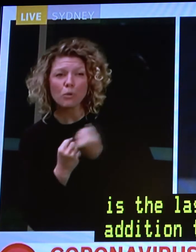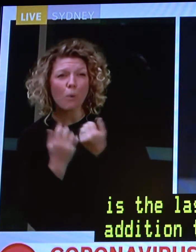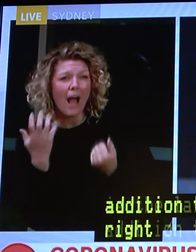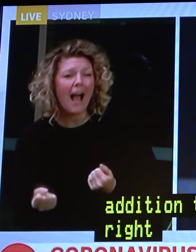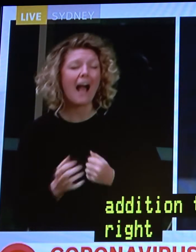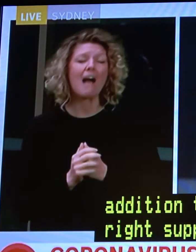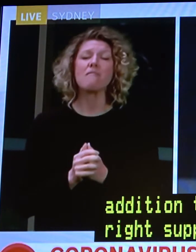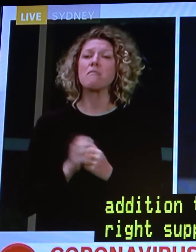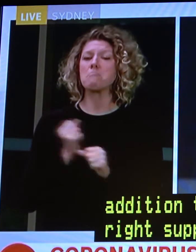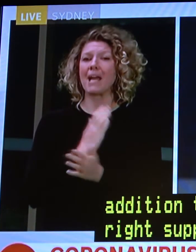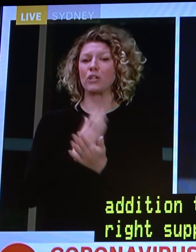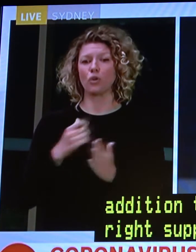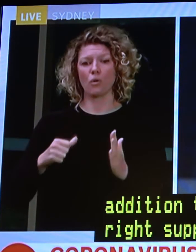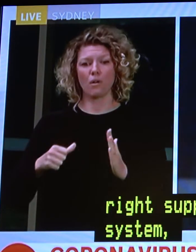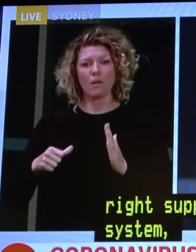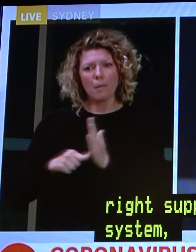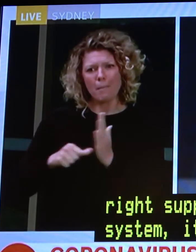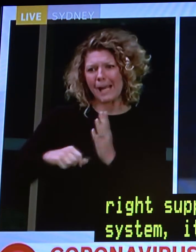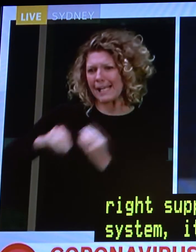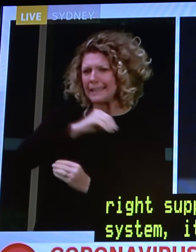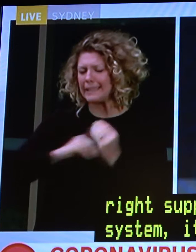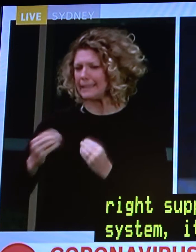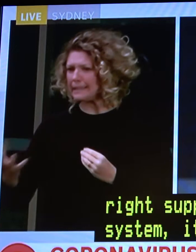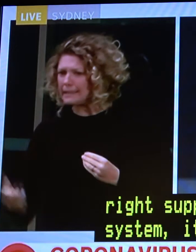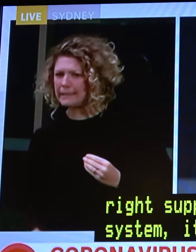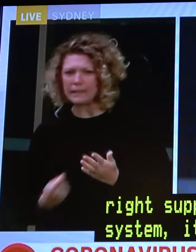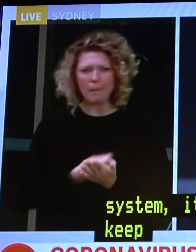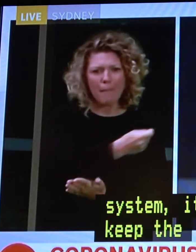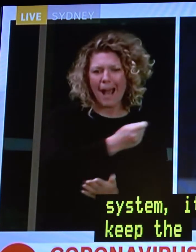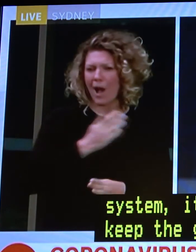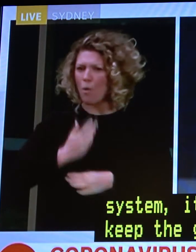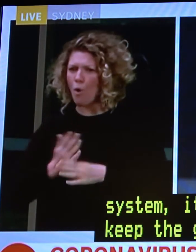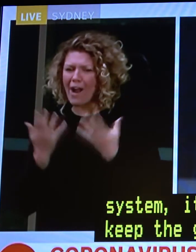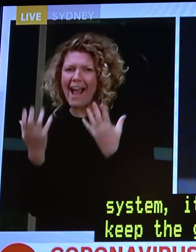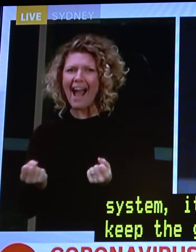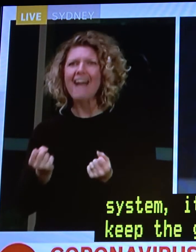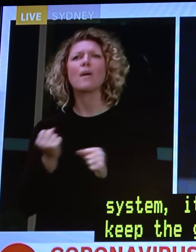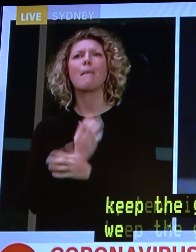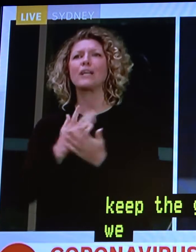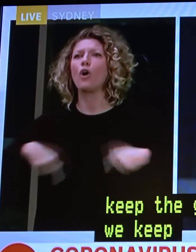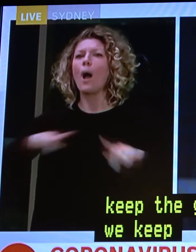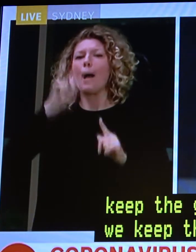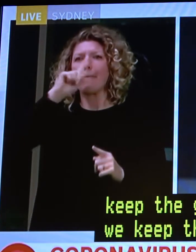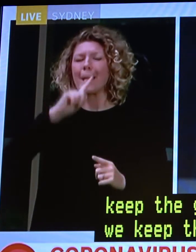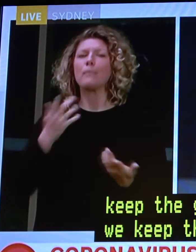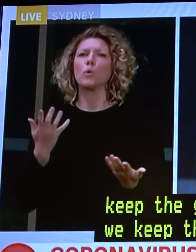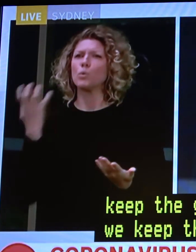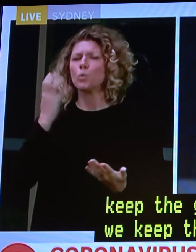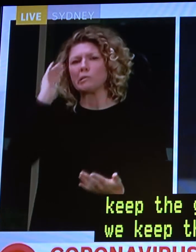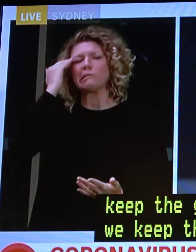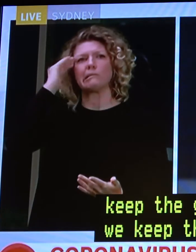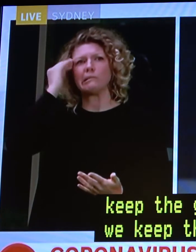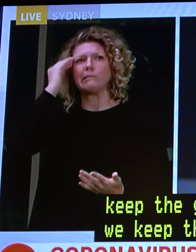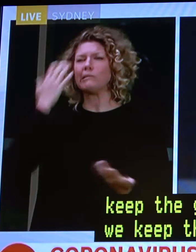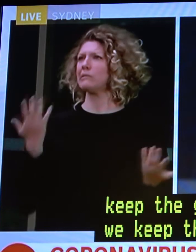sure we keep the economy going as much as possible, we keep the jobs going, and we support our communities who have been impacted by the